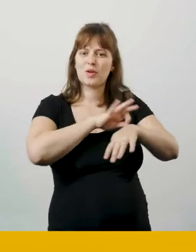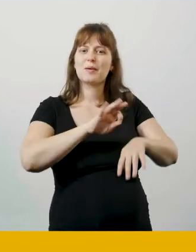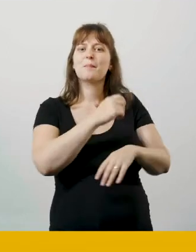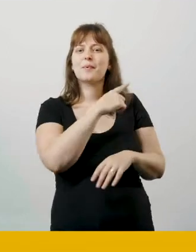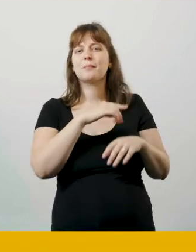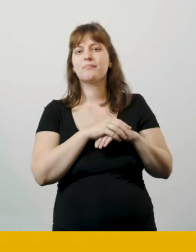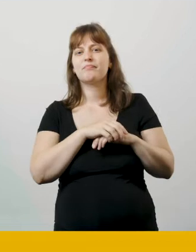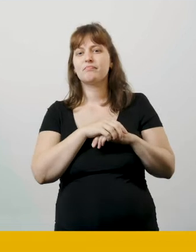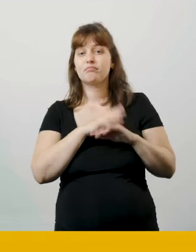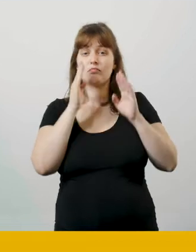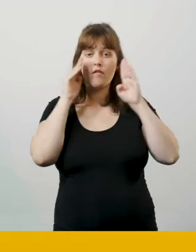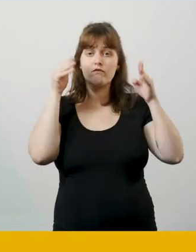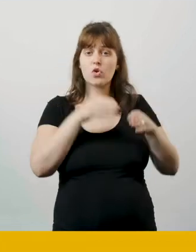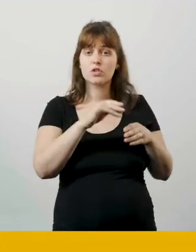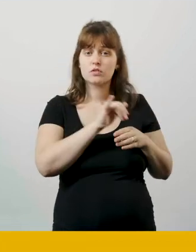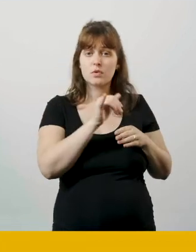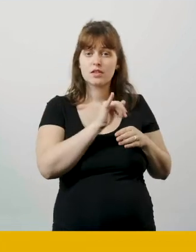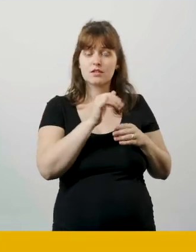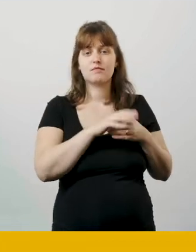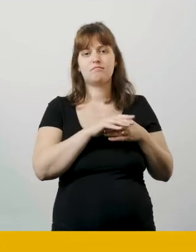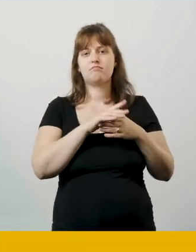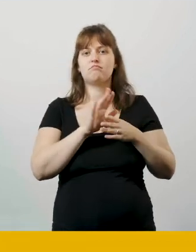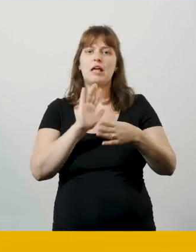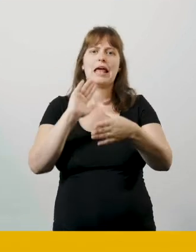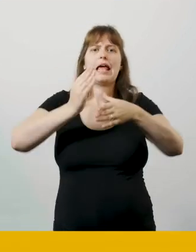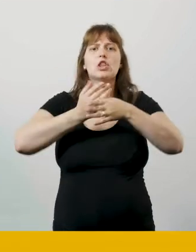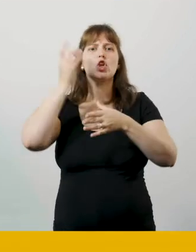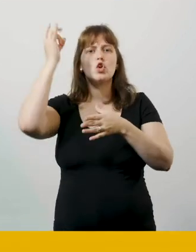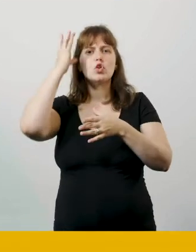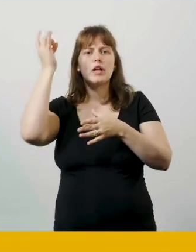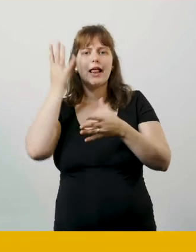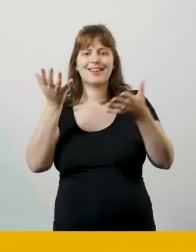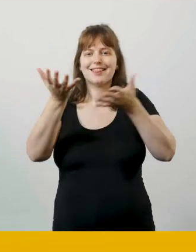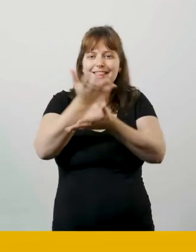very much focusing on intercultural issues.